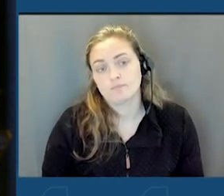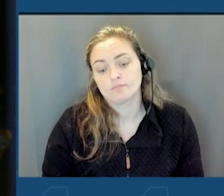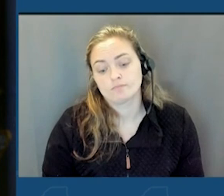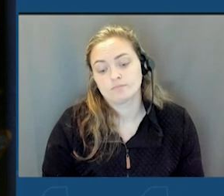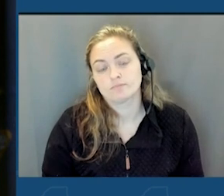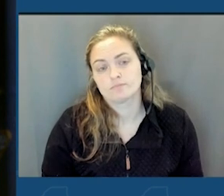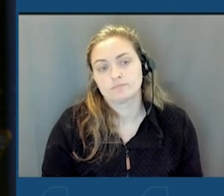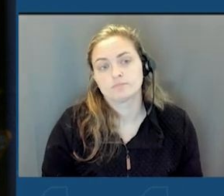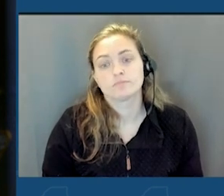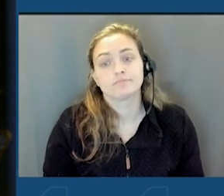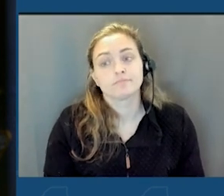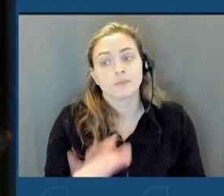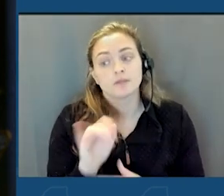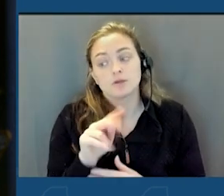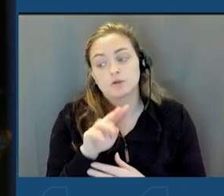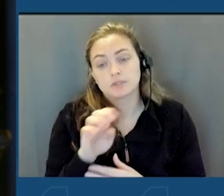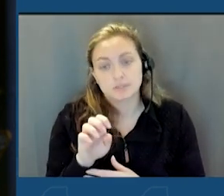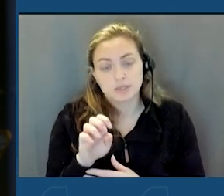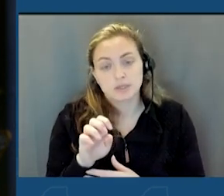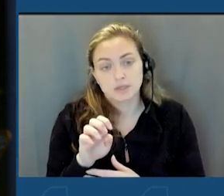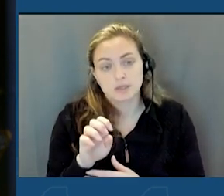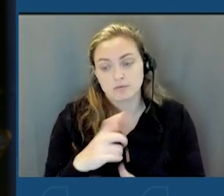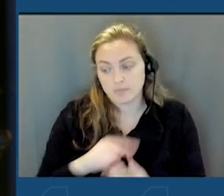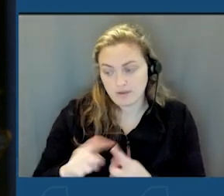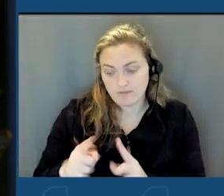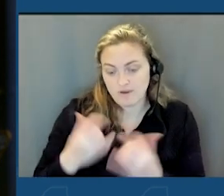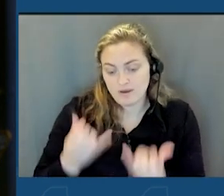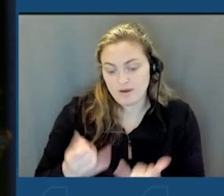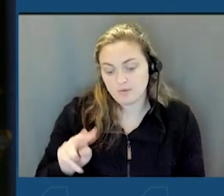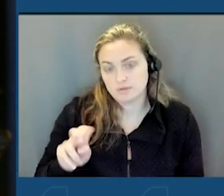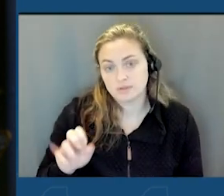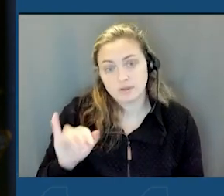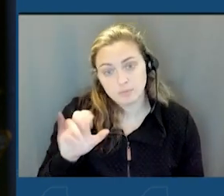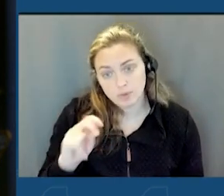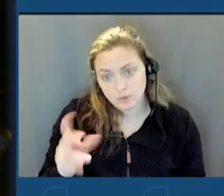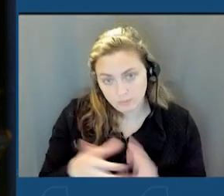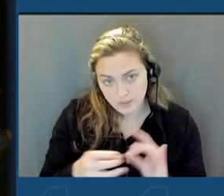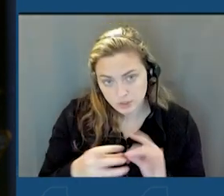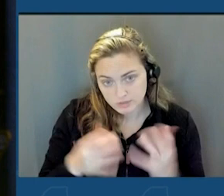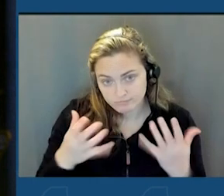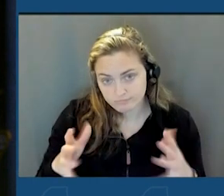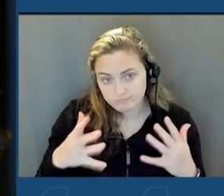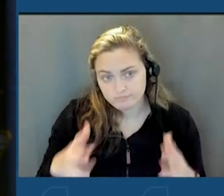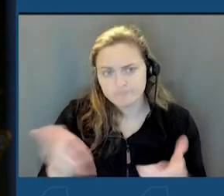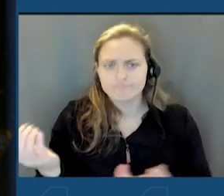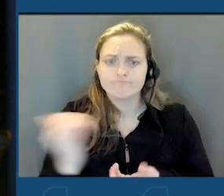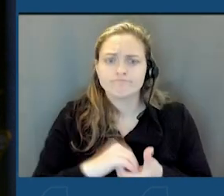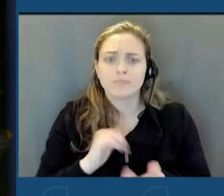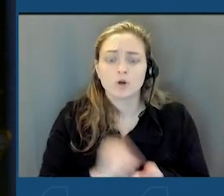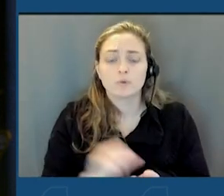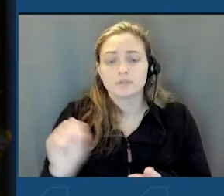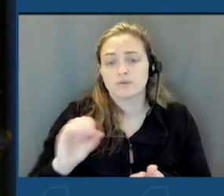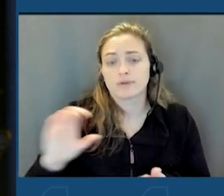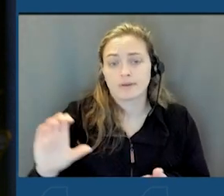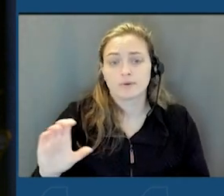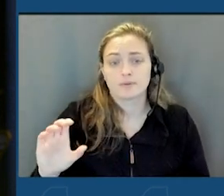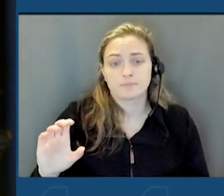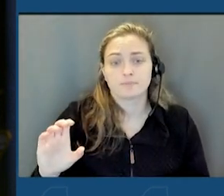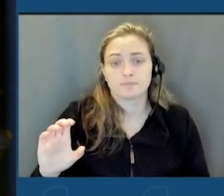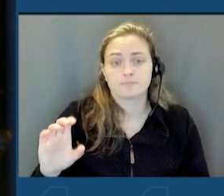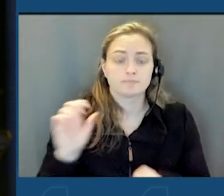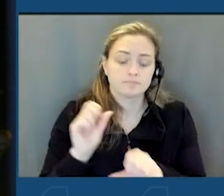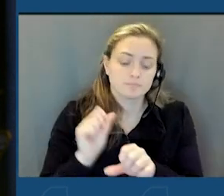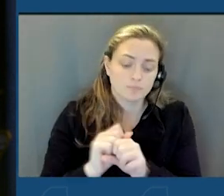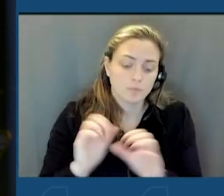As our executive, my friend now, Steve Malone, mentioned, I've partnered with Suffolk County and the Workforce